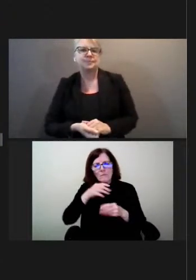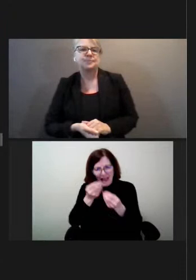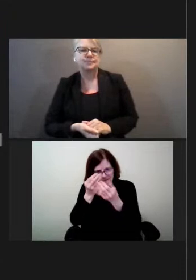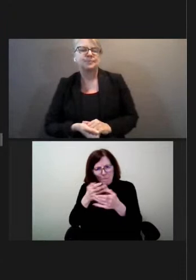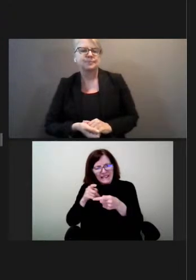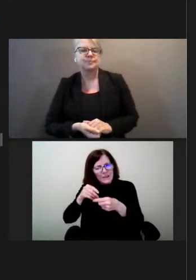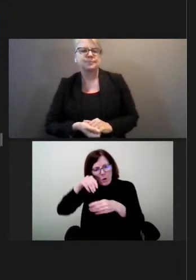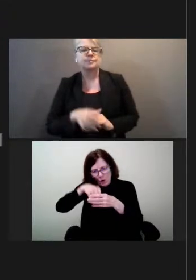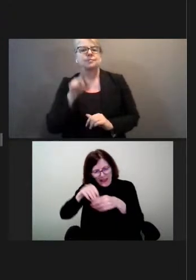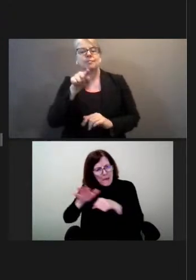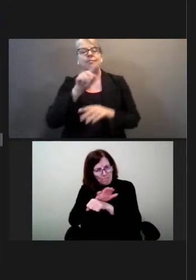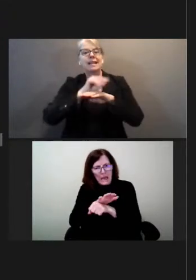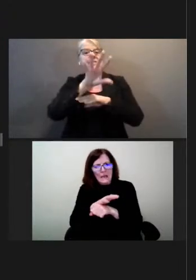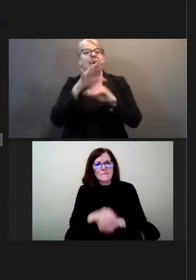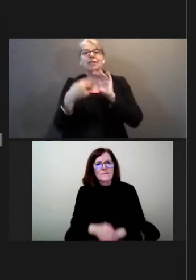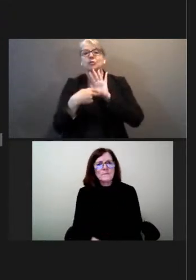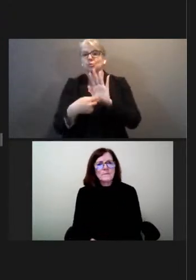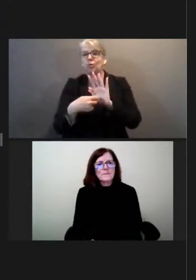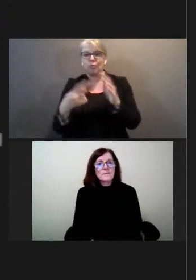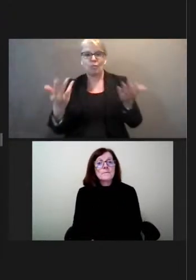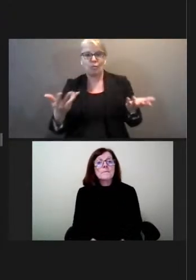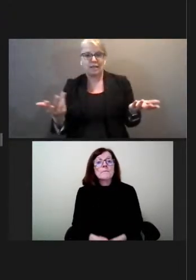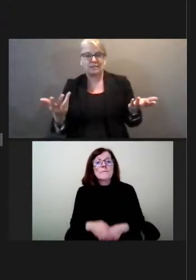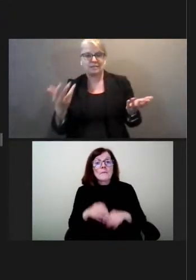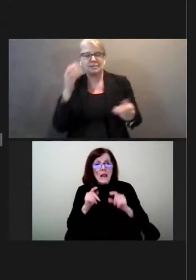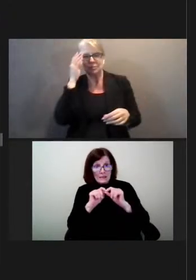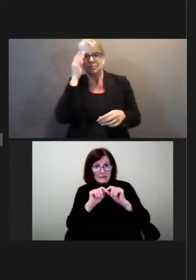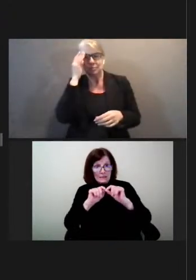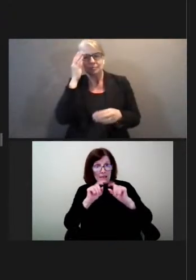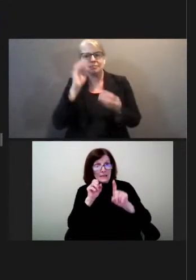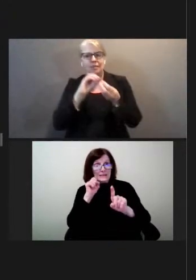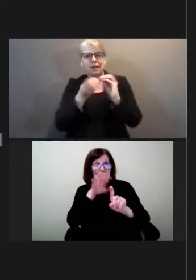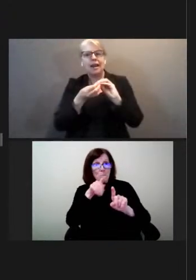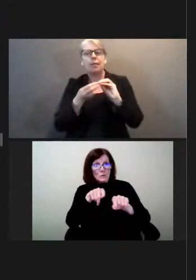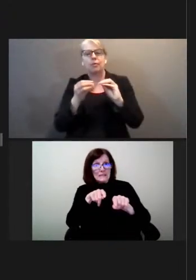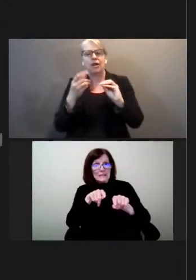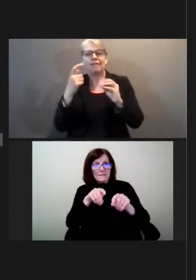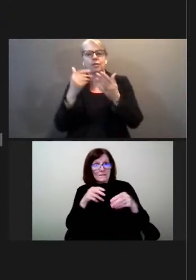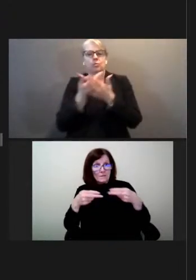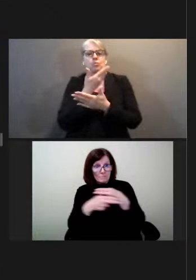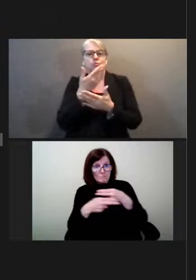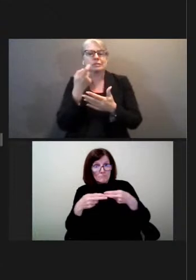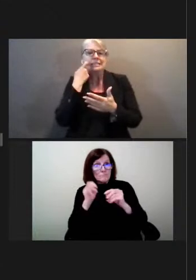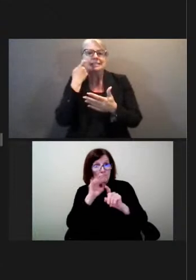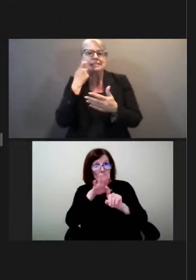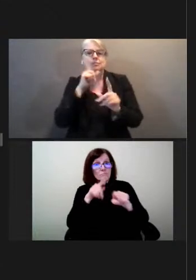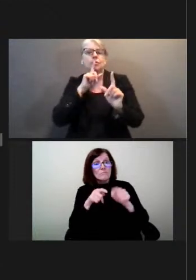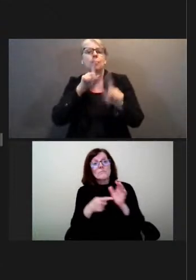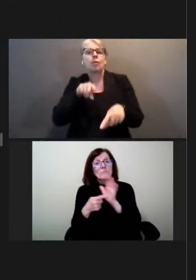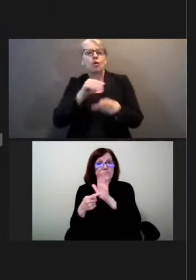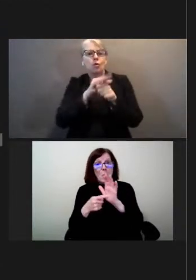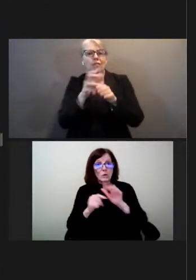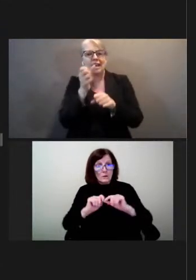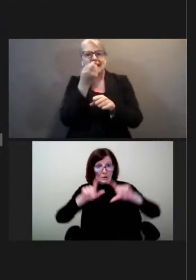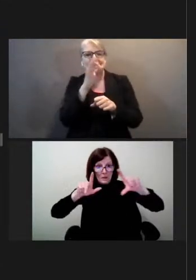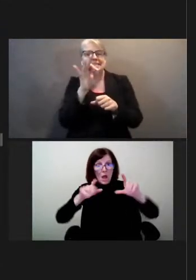So this slide shows the numbers of newly reported COVID-19 cases by week.